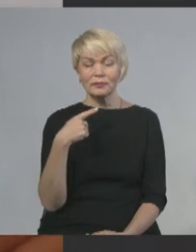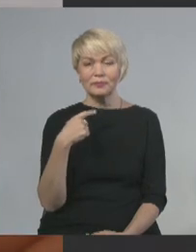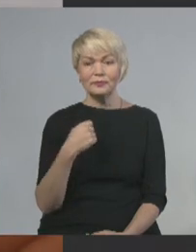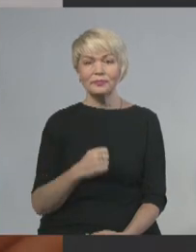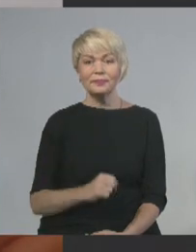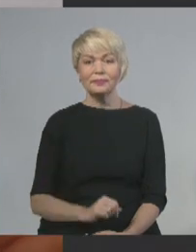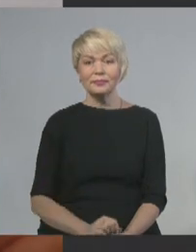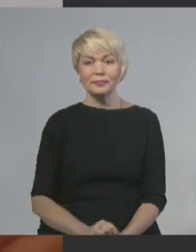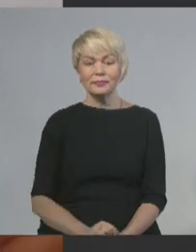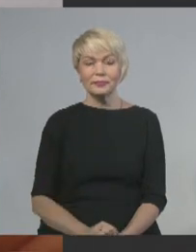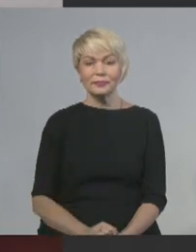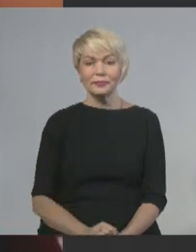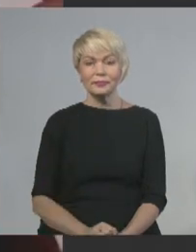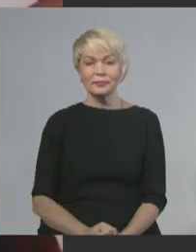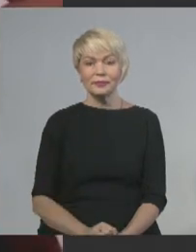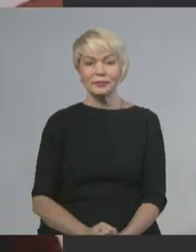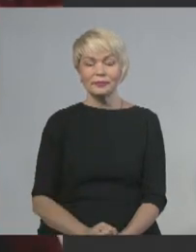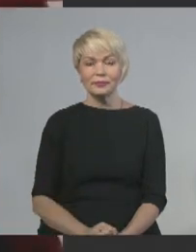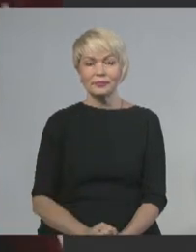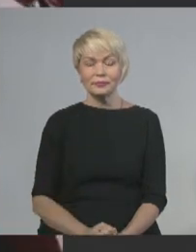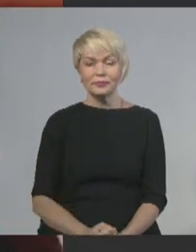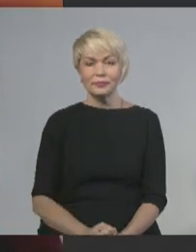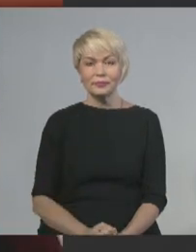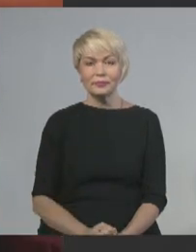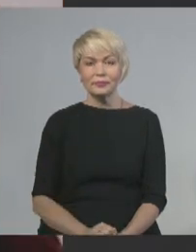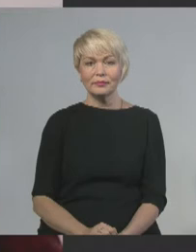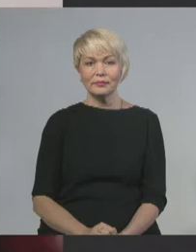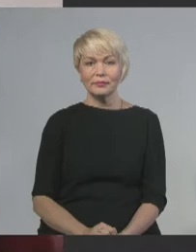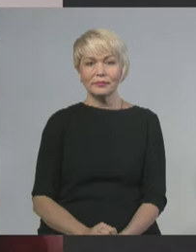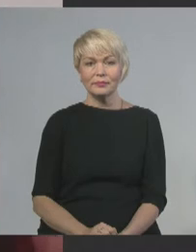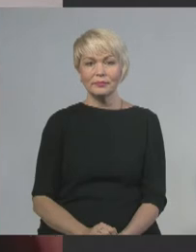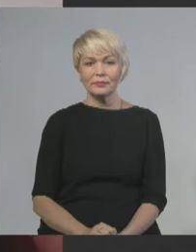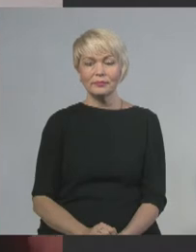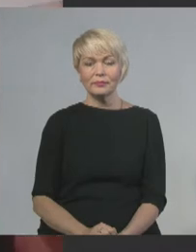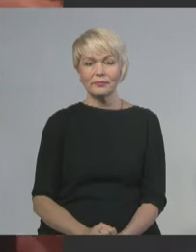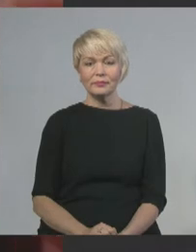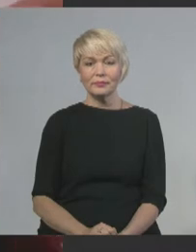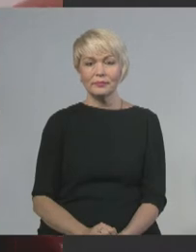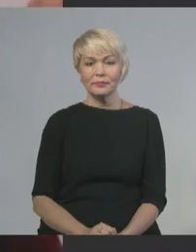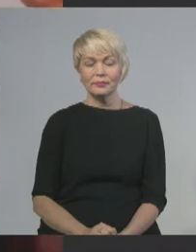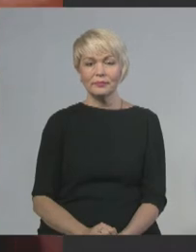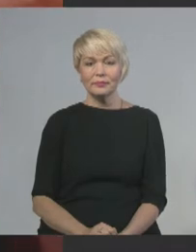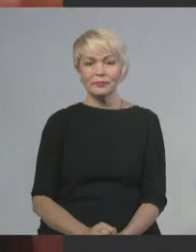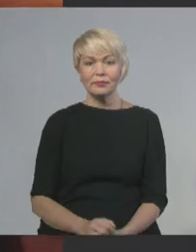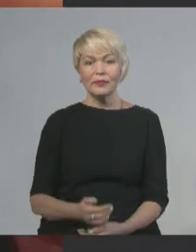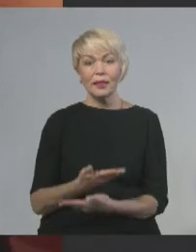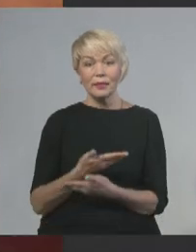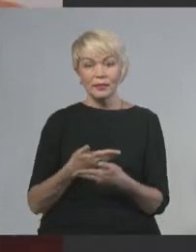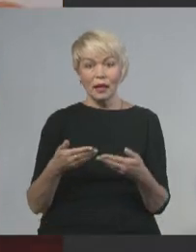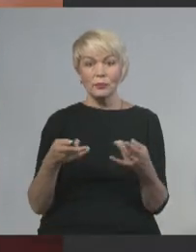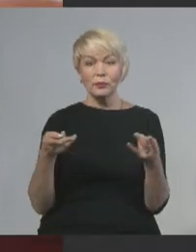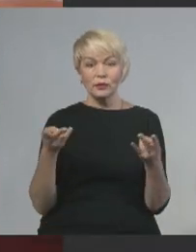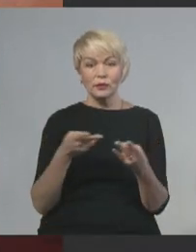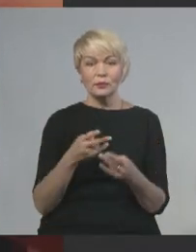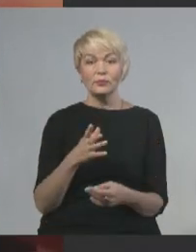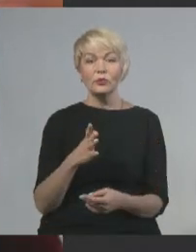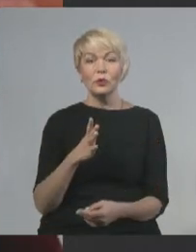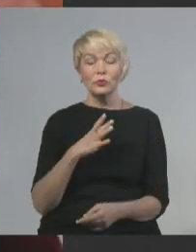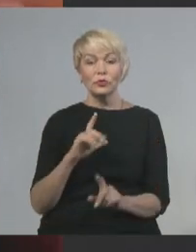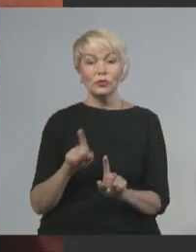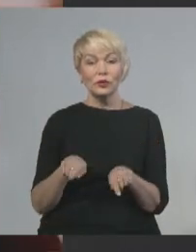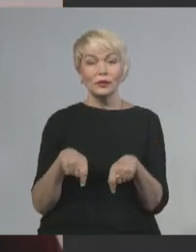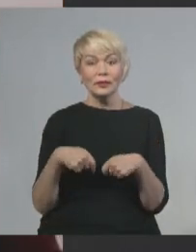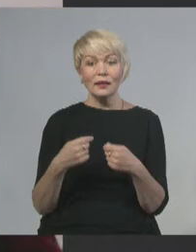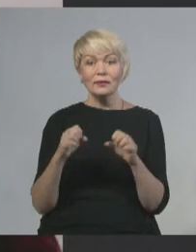something which do like open uh two people can call us and tell us how they feel and how they live